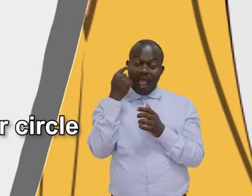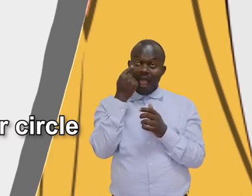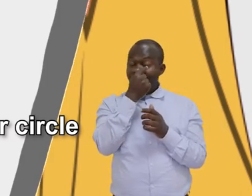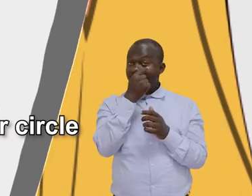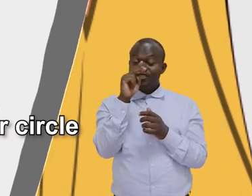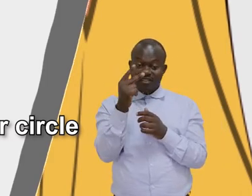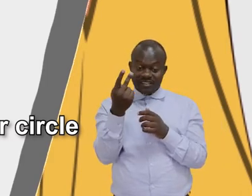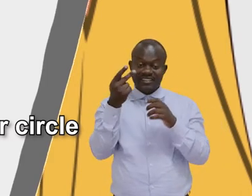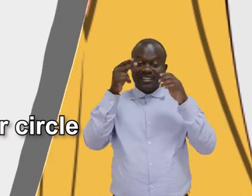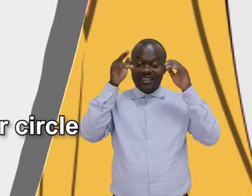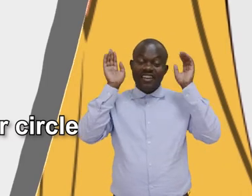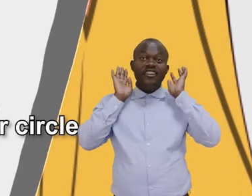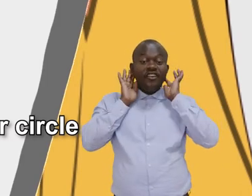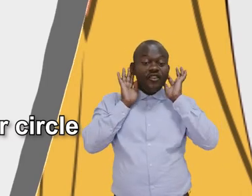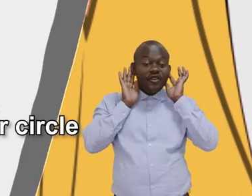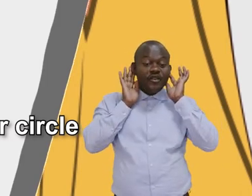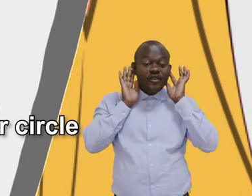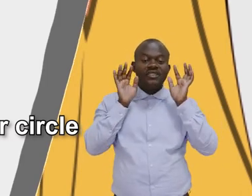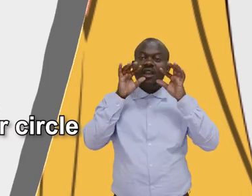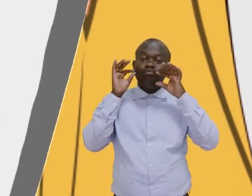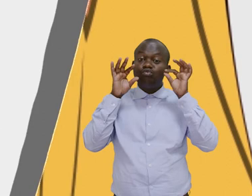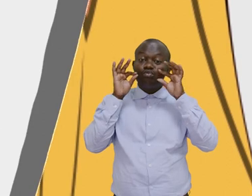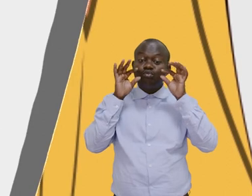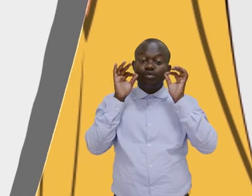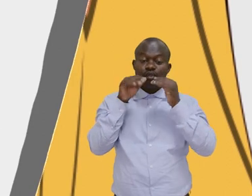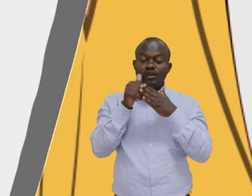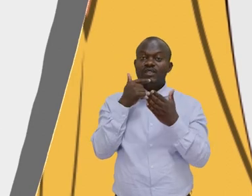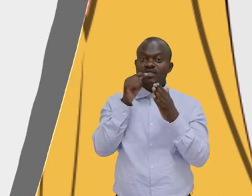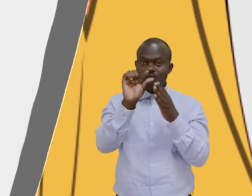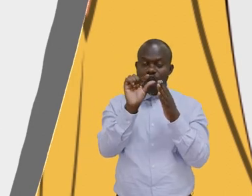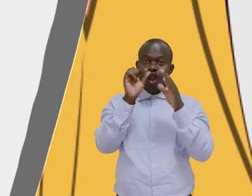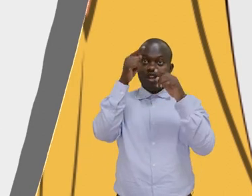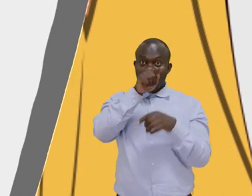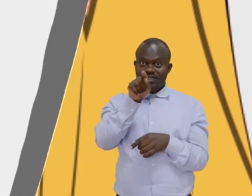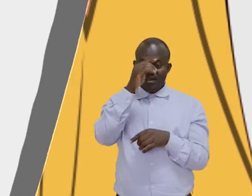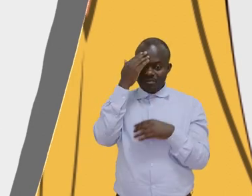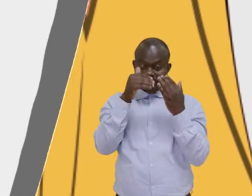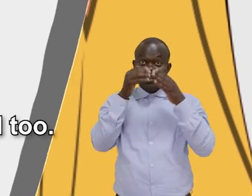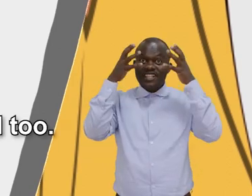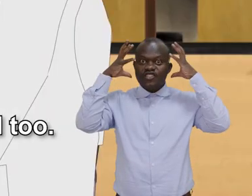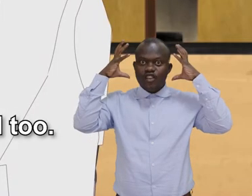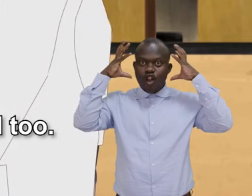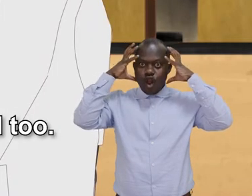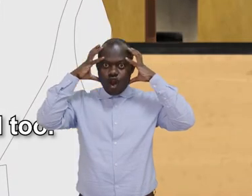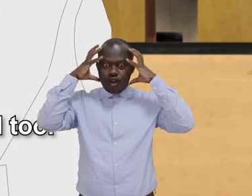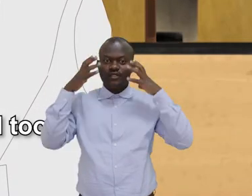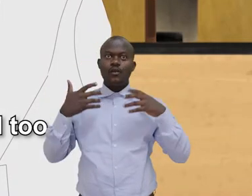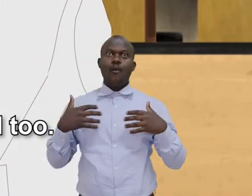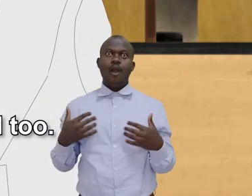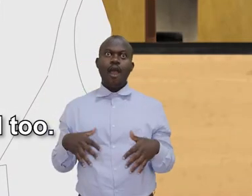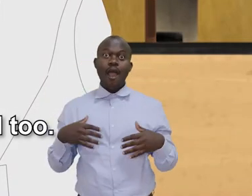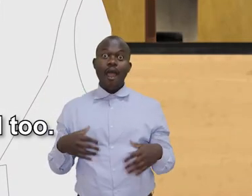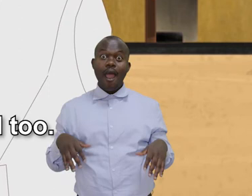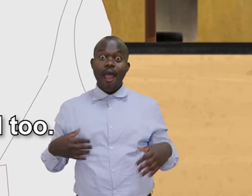smaller circle because it's the head. Wow! It is a cat. Let me show you how I